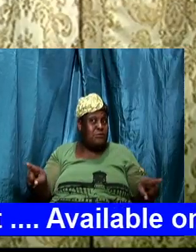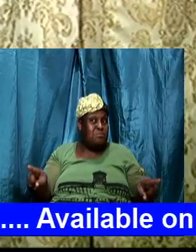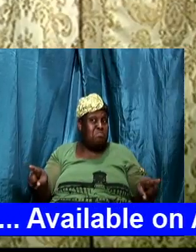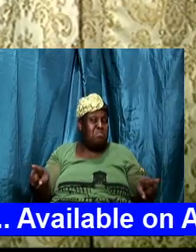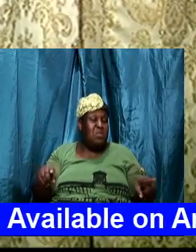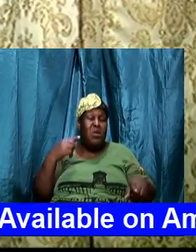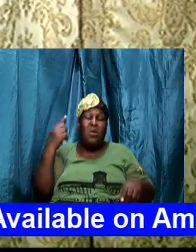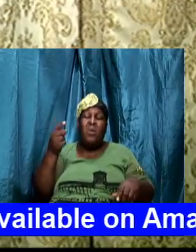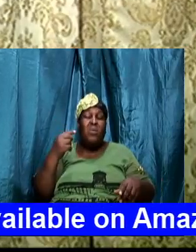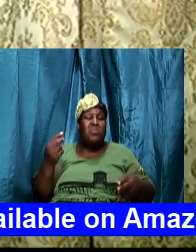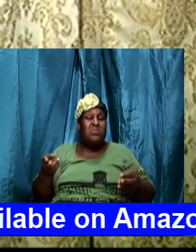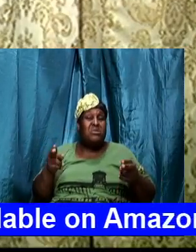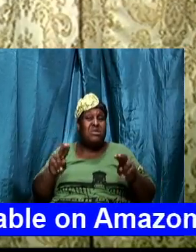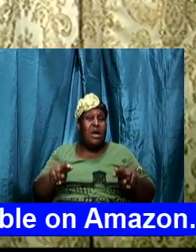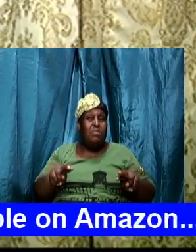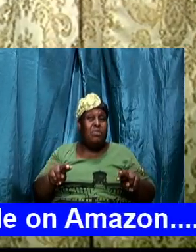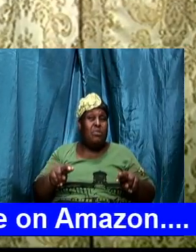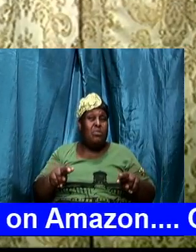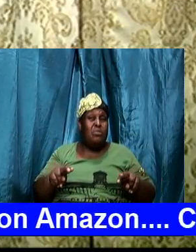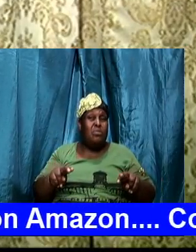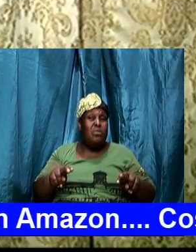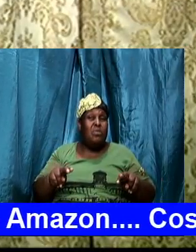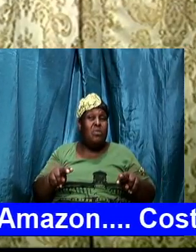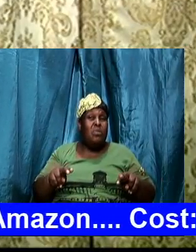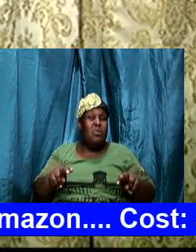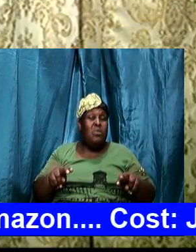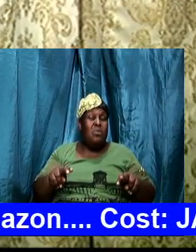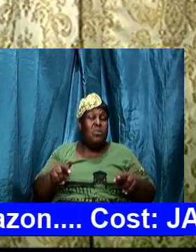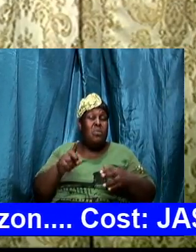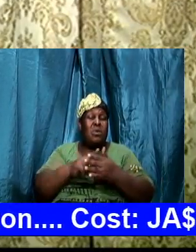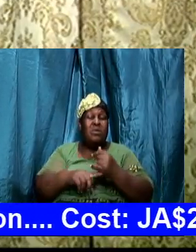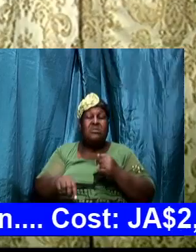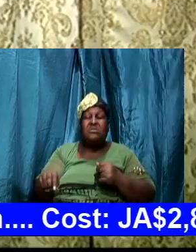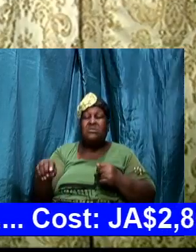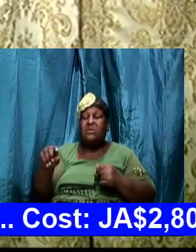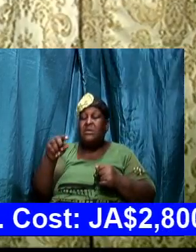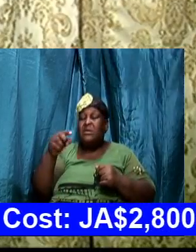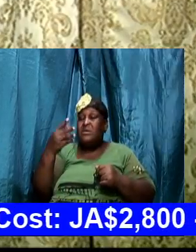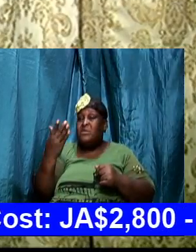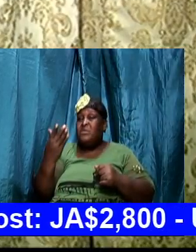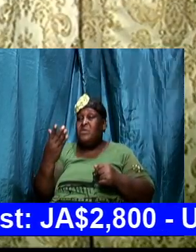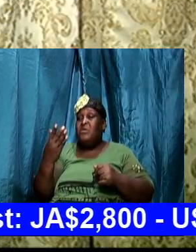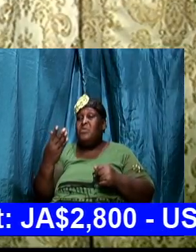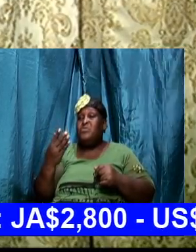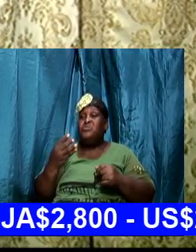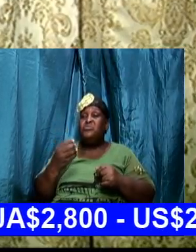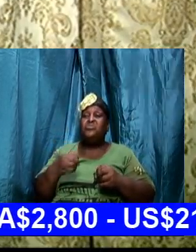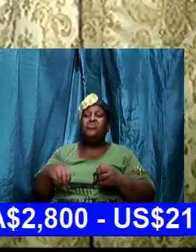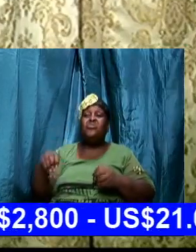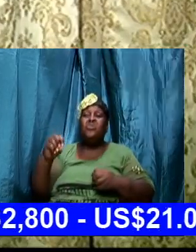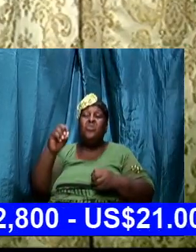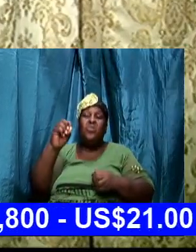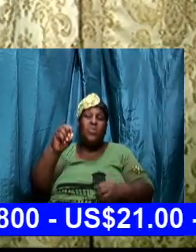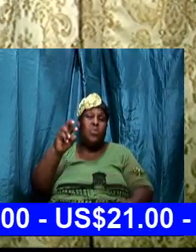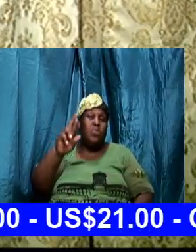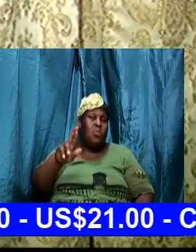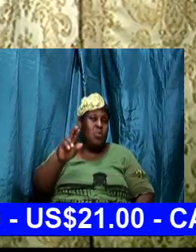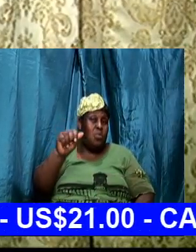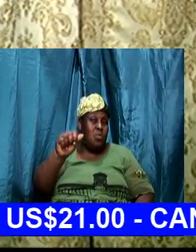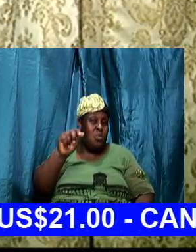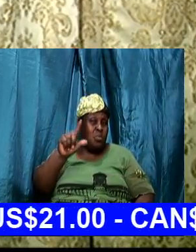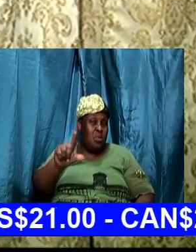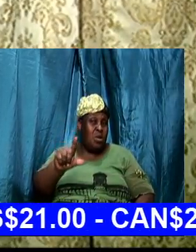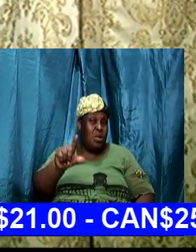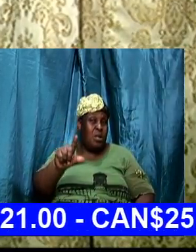happen once there is oral transmission of the word. So God resorted to putting his word